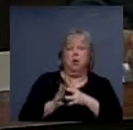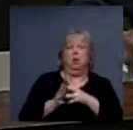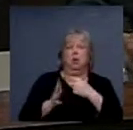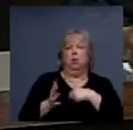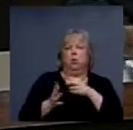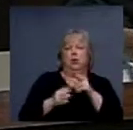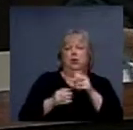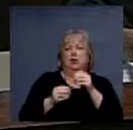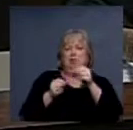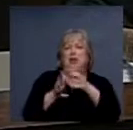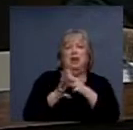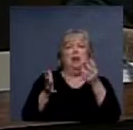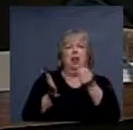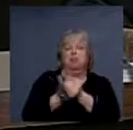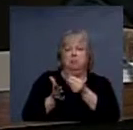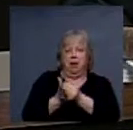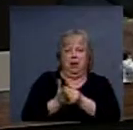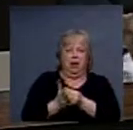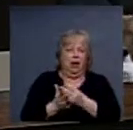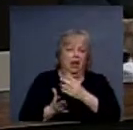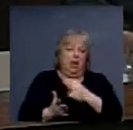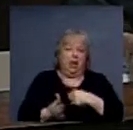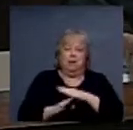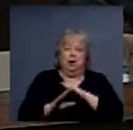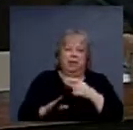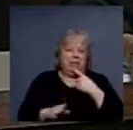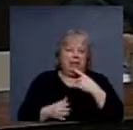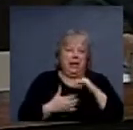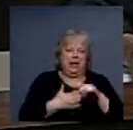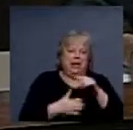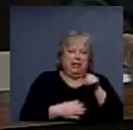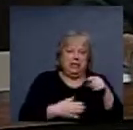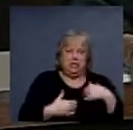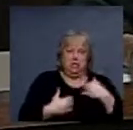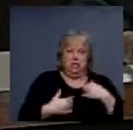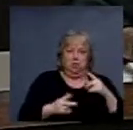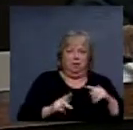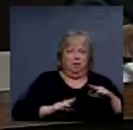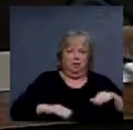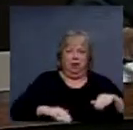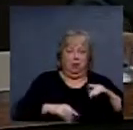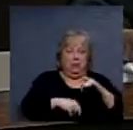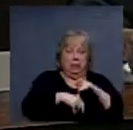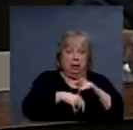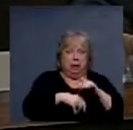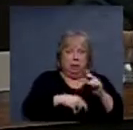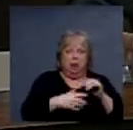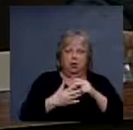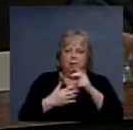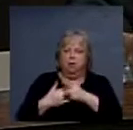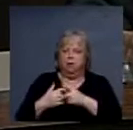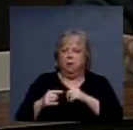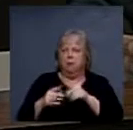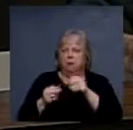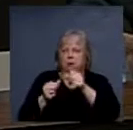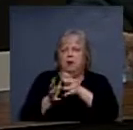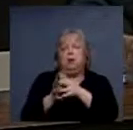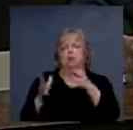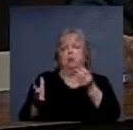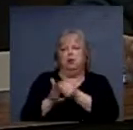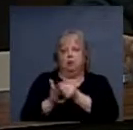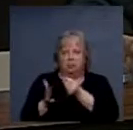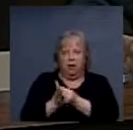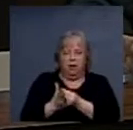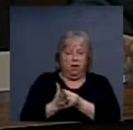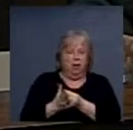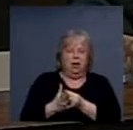individuals have been touched by the program, but if we're spending this kind of money and getting the results that we see and what we